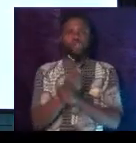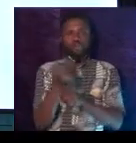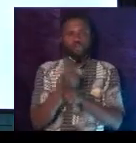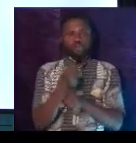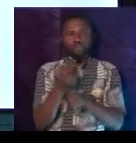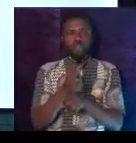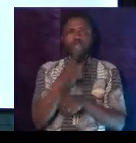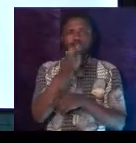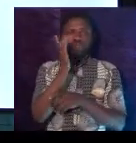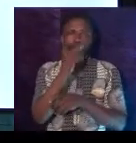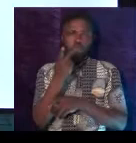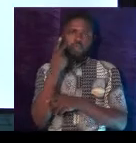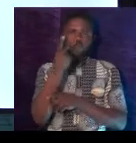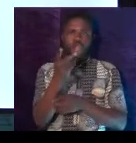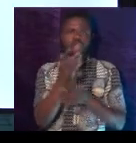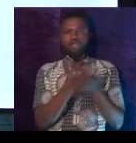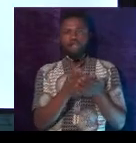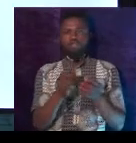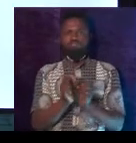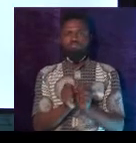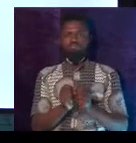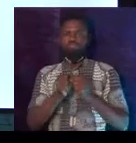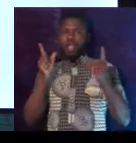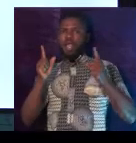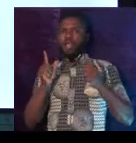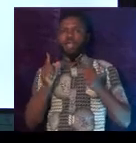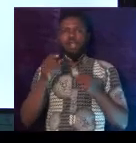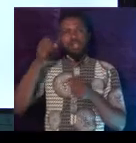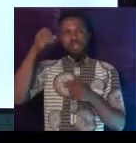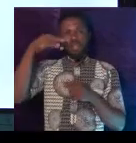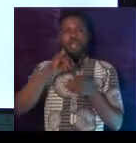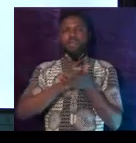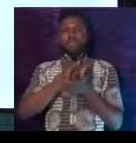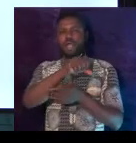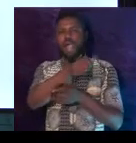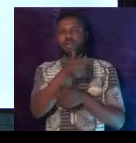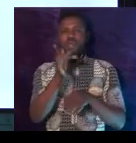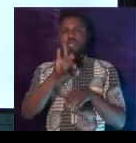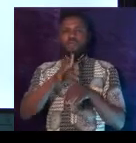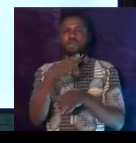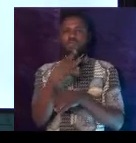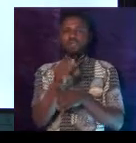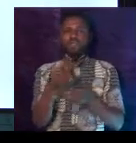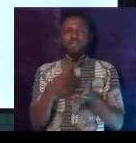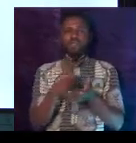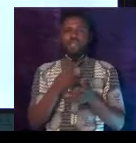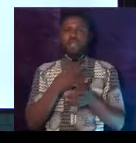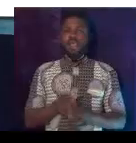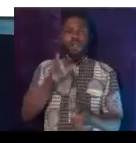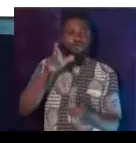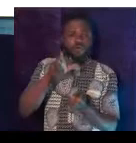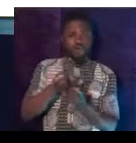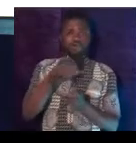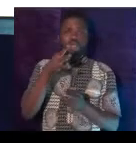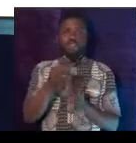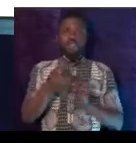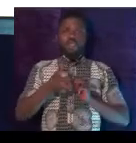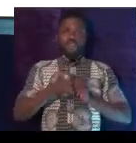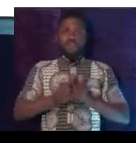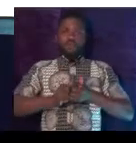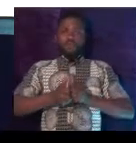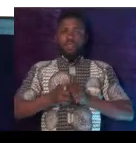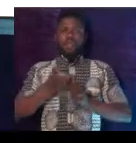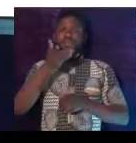drag on a concrete floor, you will observe some sparks. That's another effect of friction. Reduction